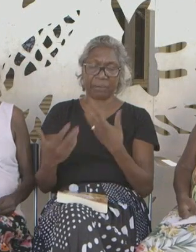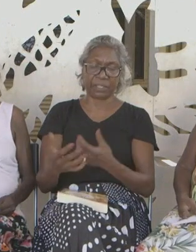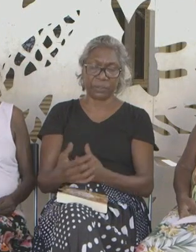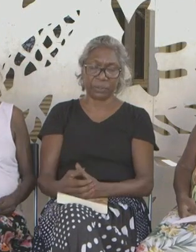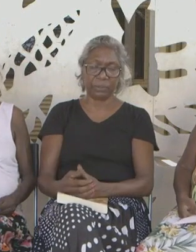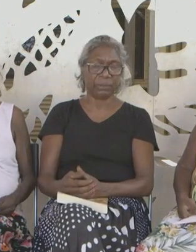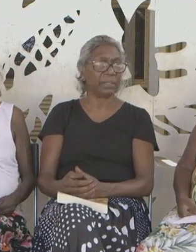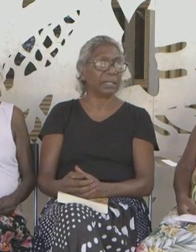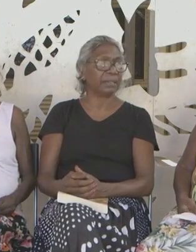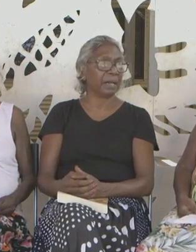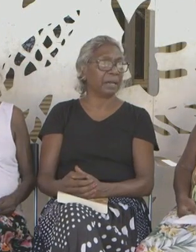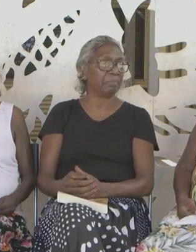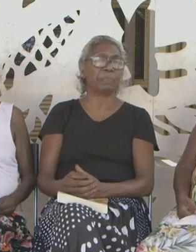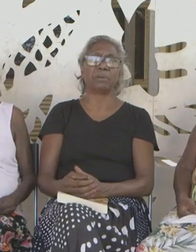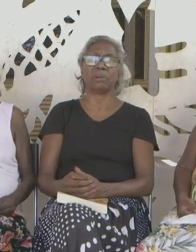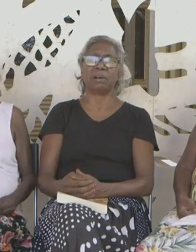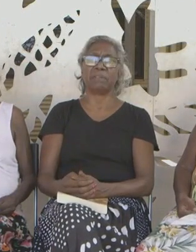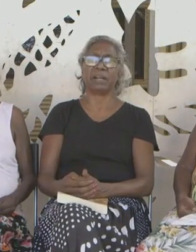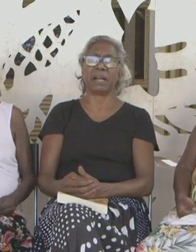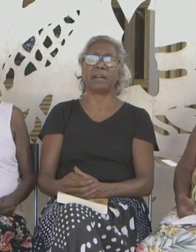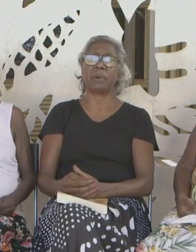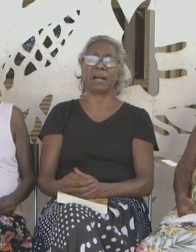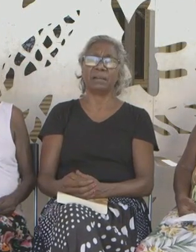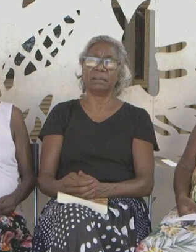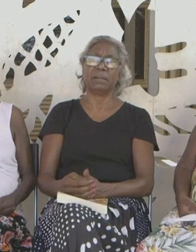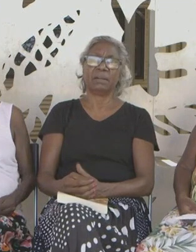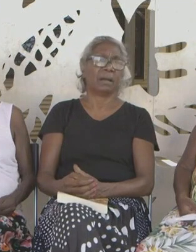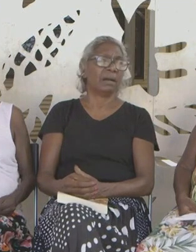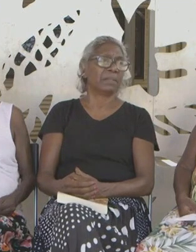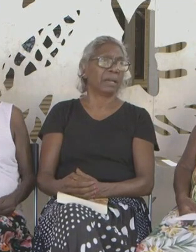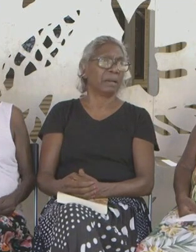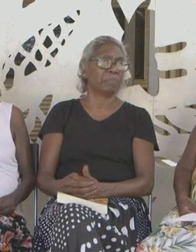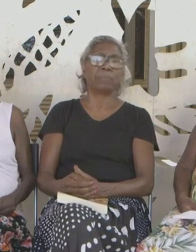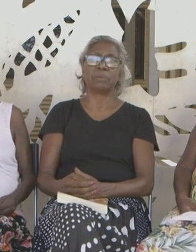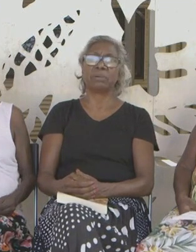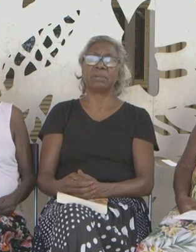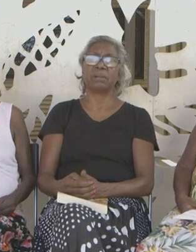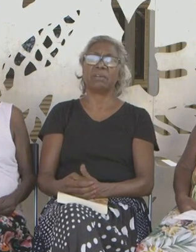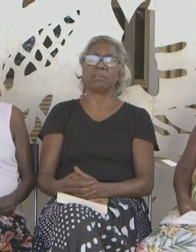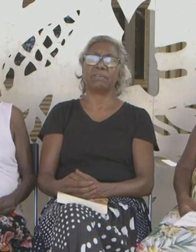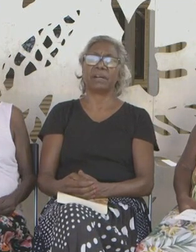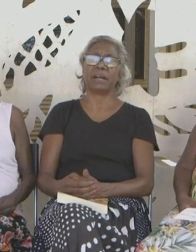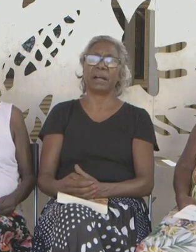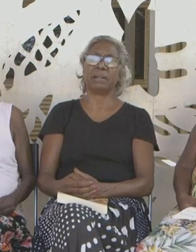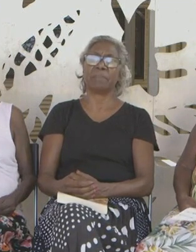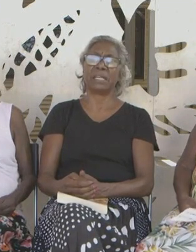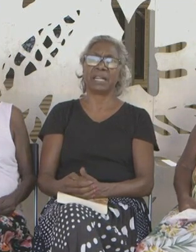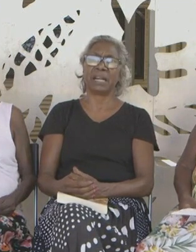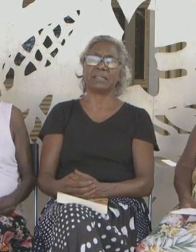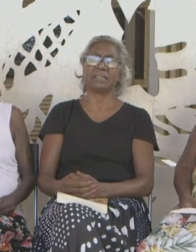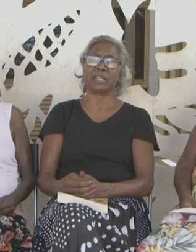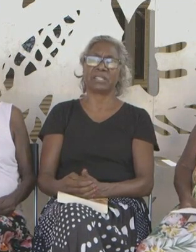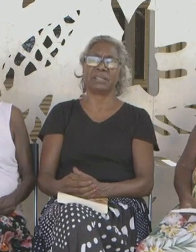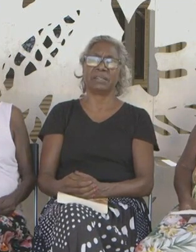share with you the people of Ngunnawal, the people of the